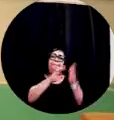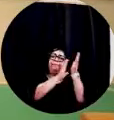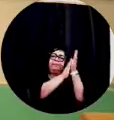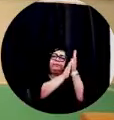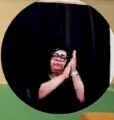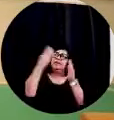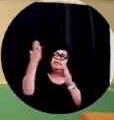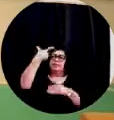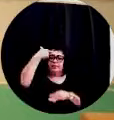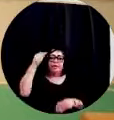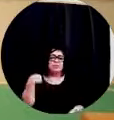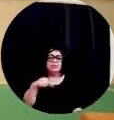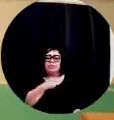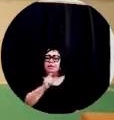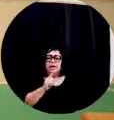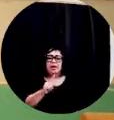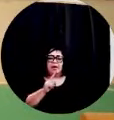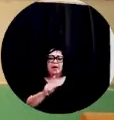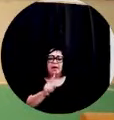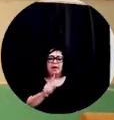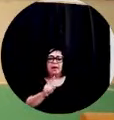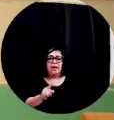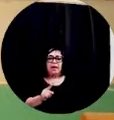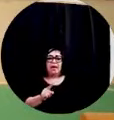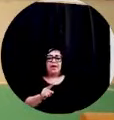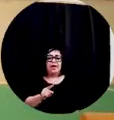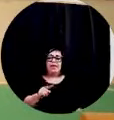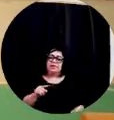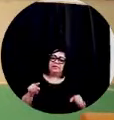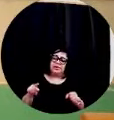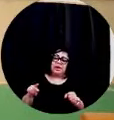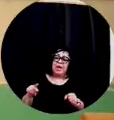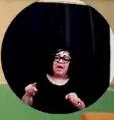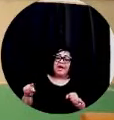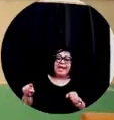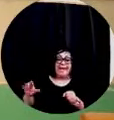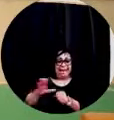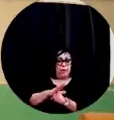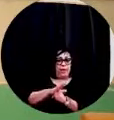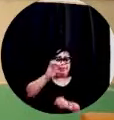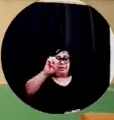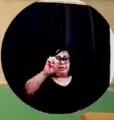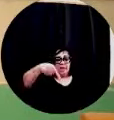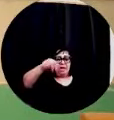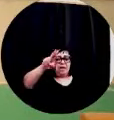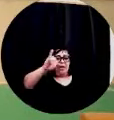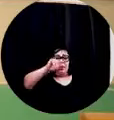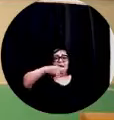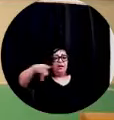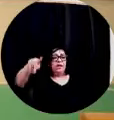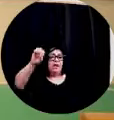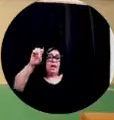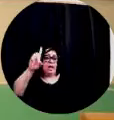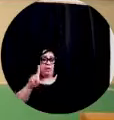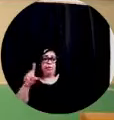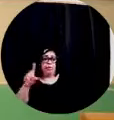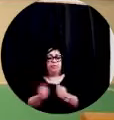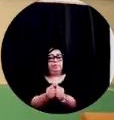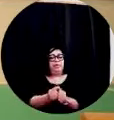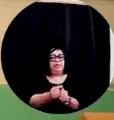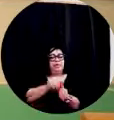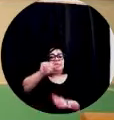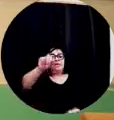God. Because you know when you put on your Nike gear, you are equipped with how you look. Now, Jesus said, but be